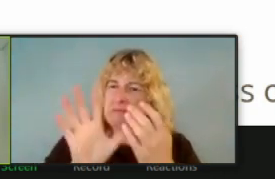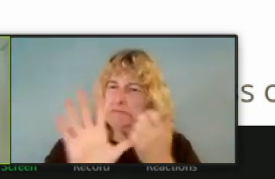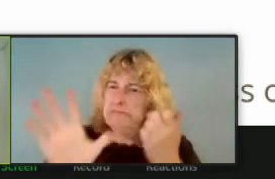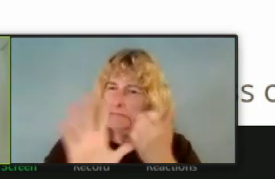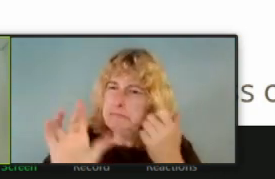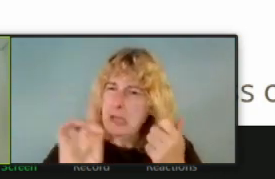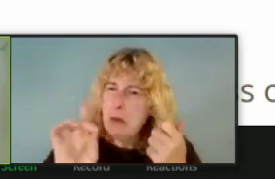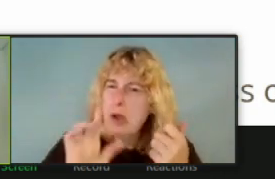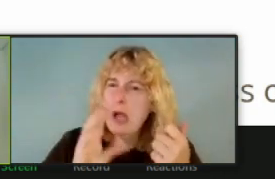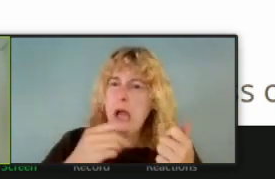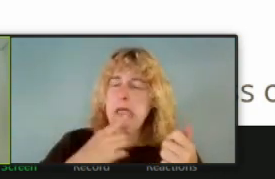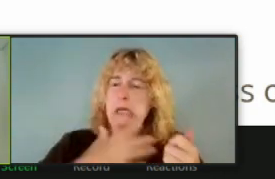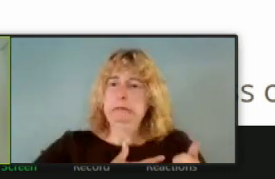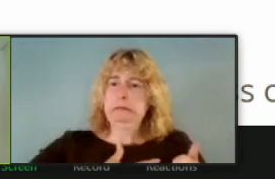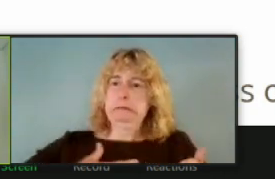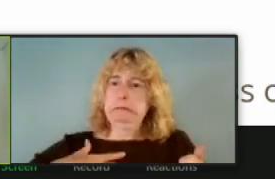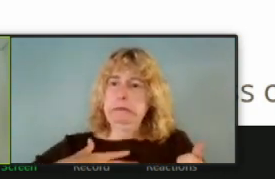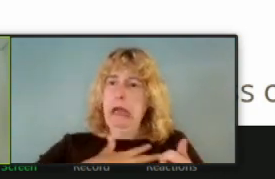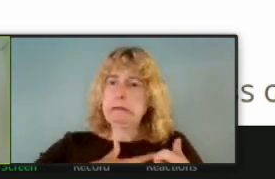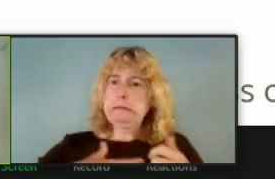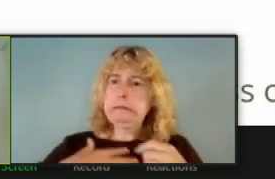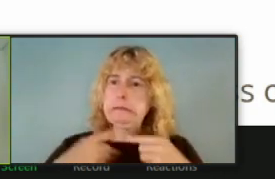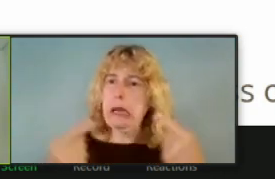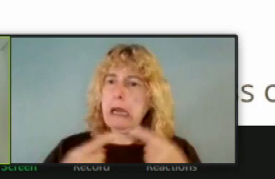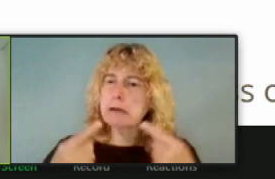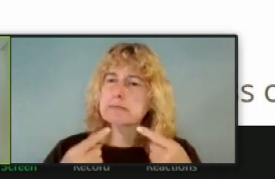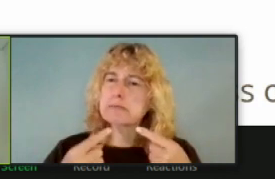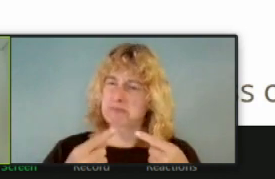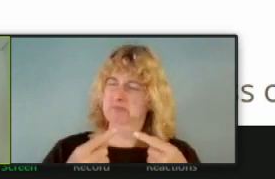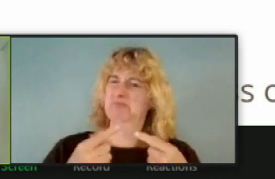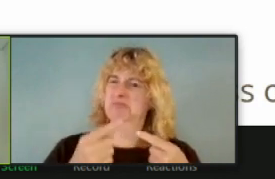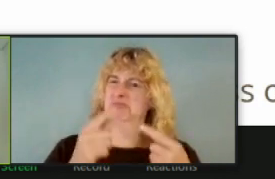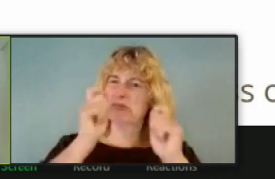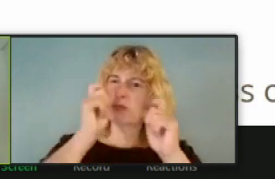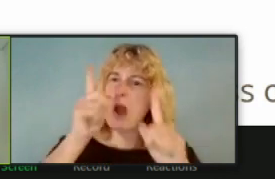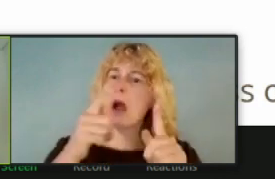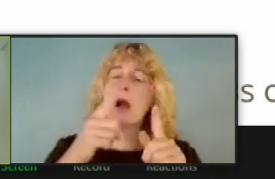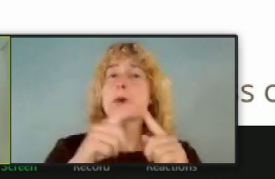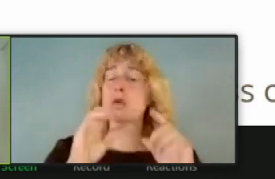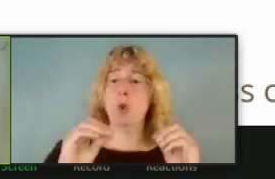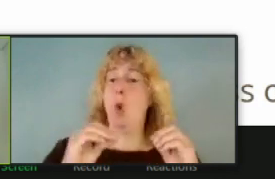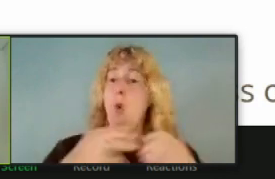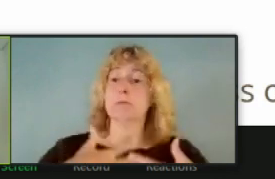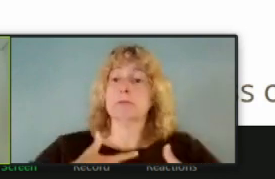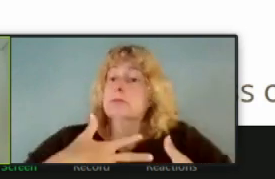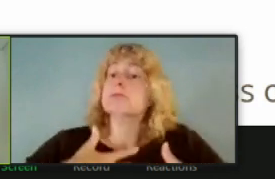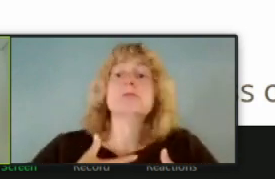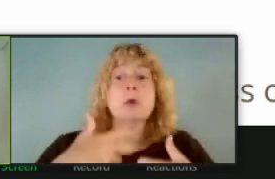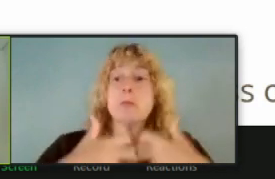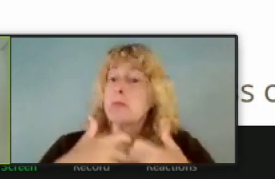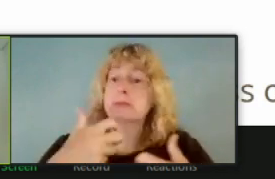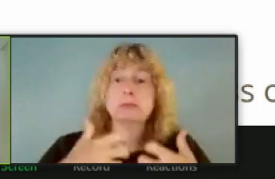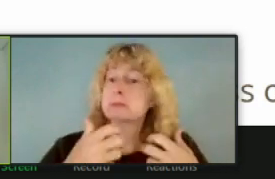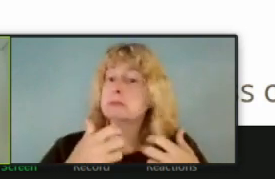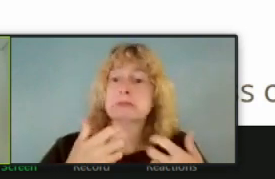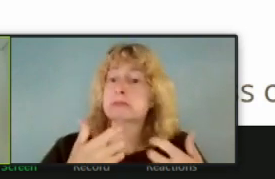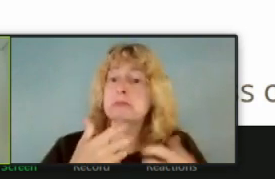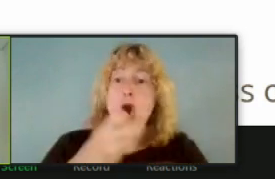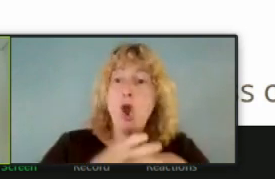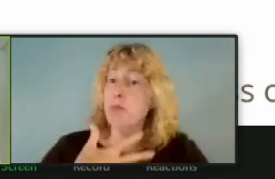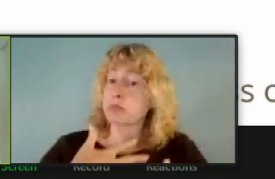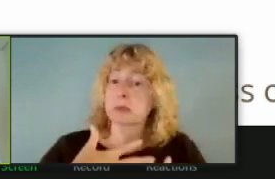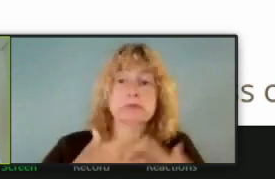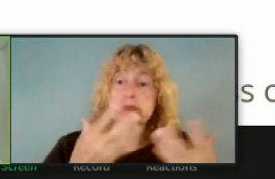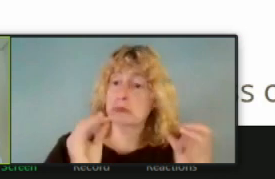chest pain. Shocking to us was that he had no upper respiratory symptoms, cough, or any shortness of breath. So he was all pretty